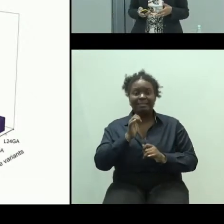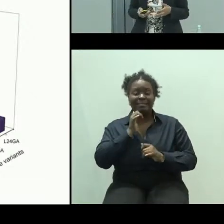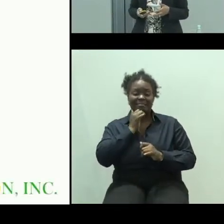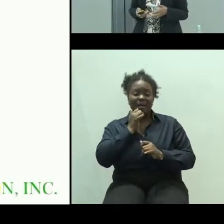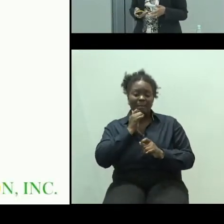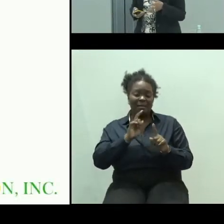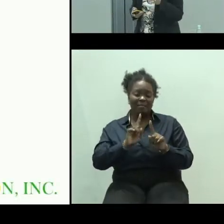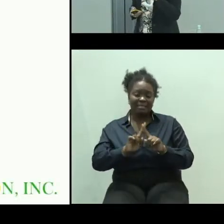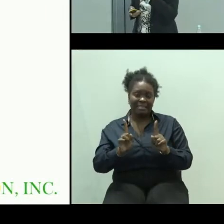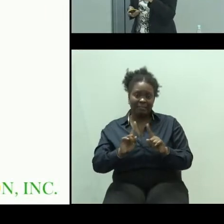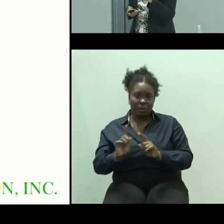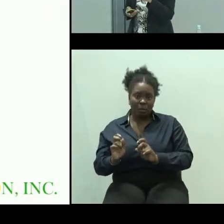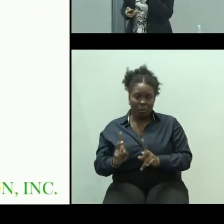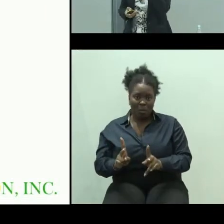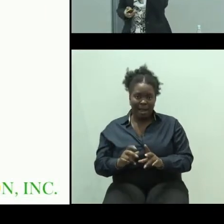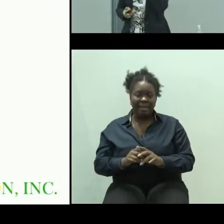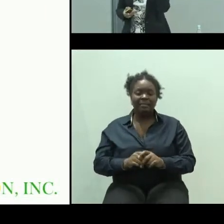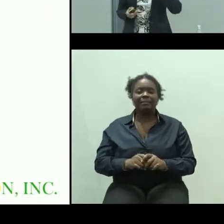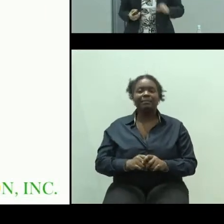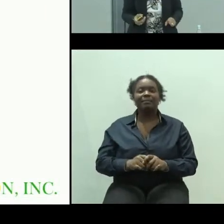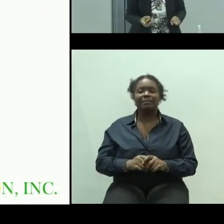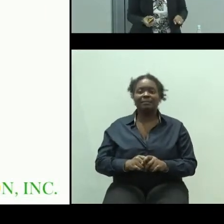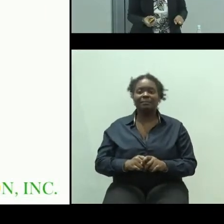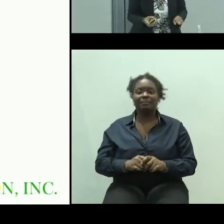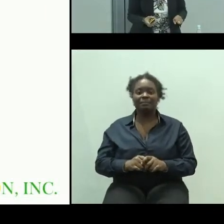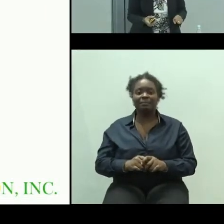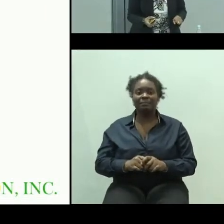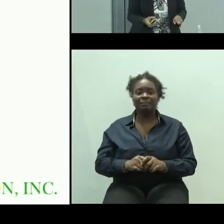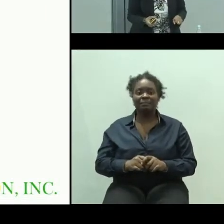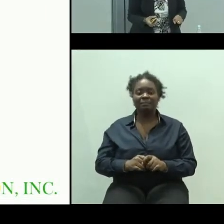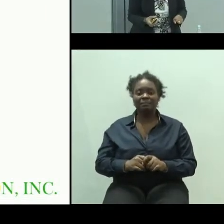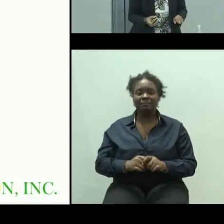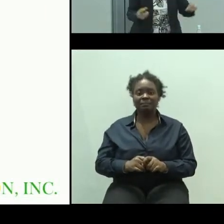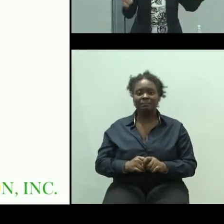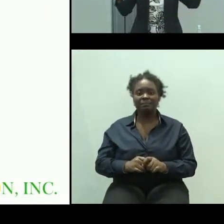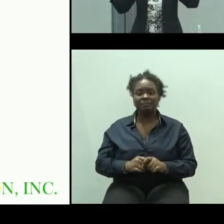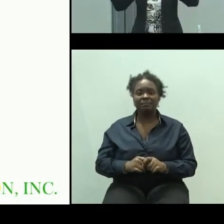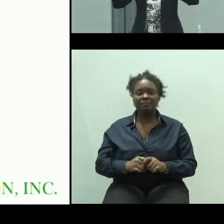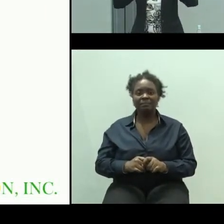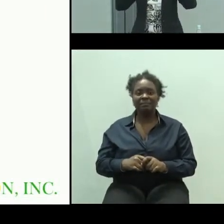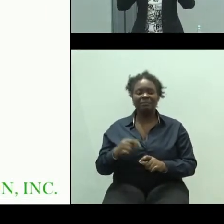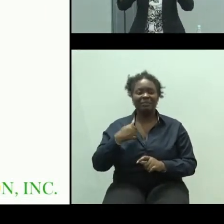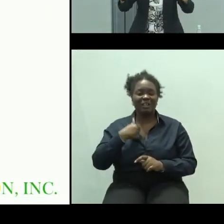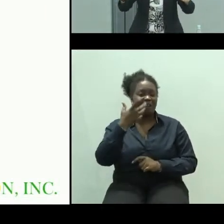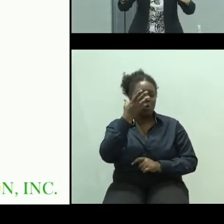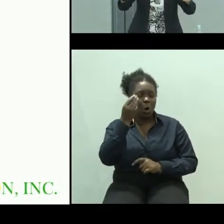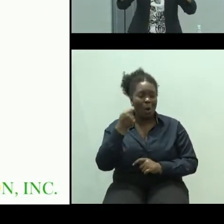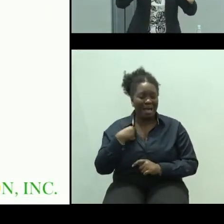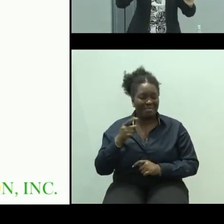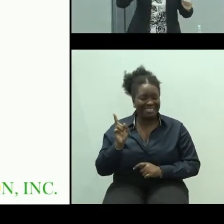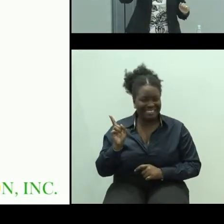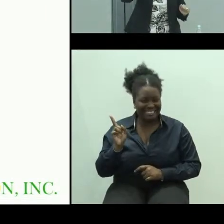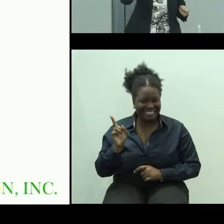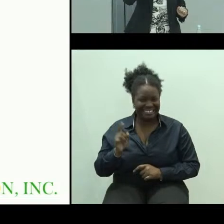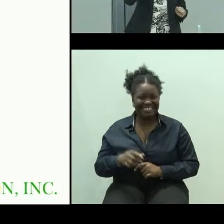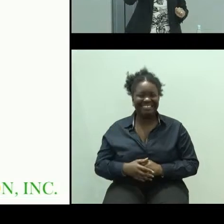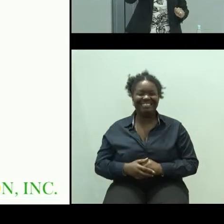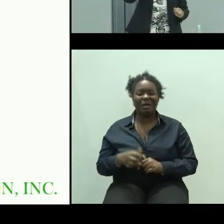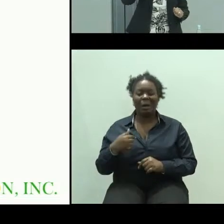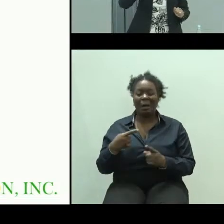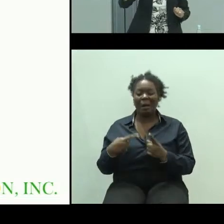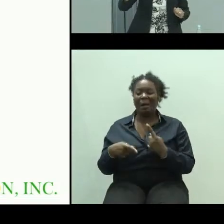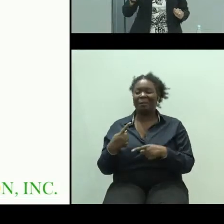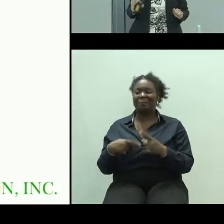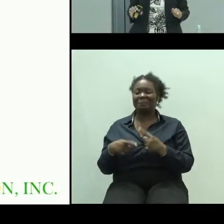applications. And so I want to introduce, I forgot about this slide. I told you it was a new talk. Okay, so let me come back to glucaric acid